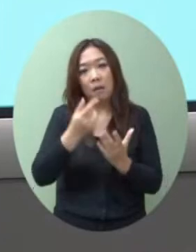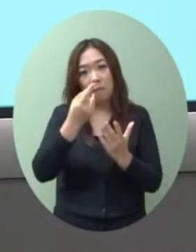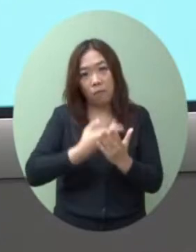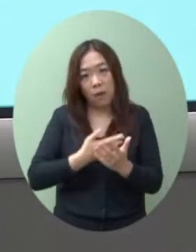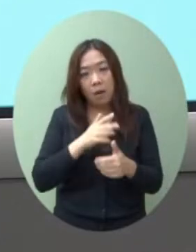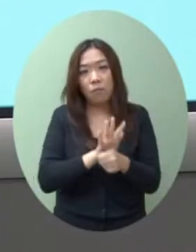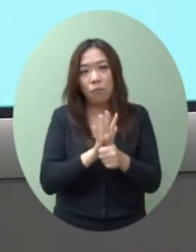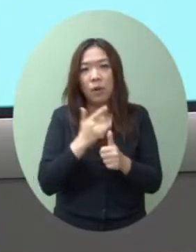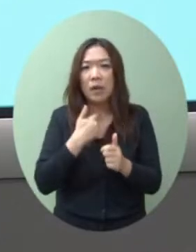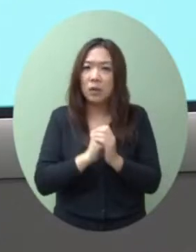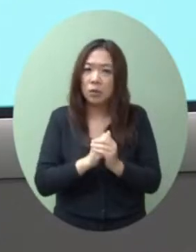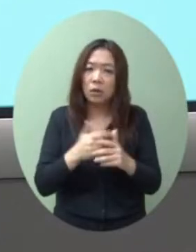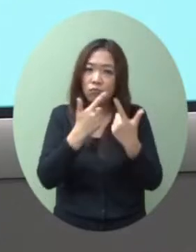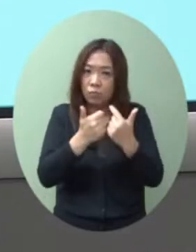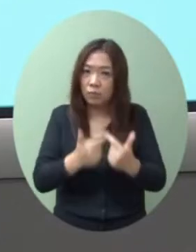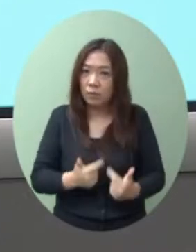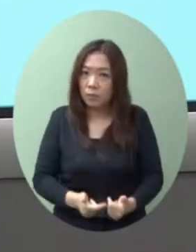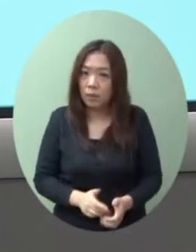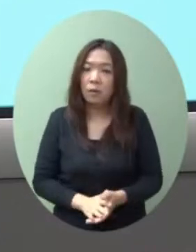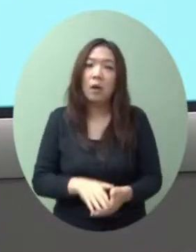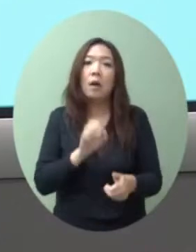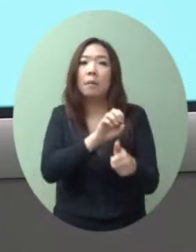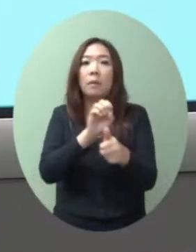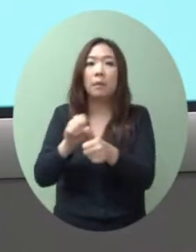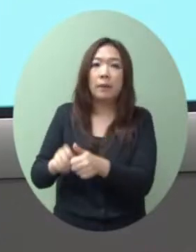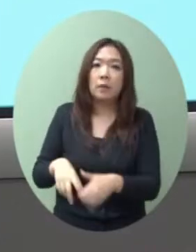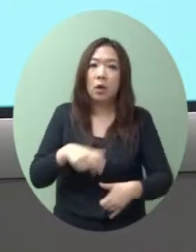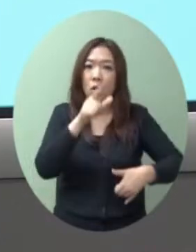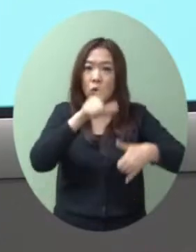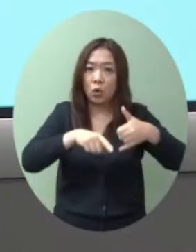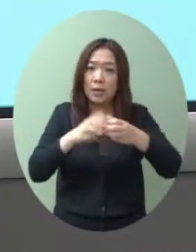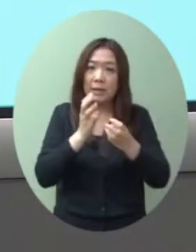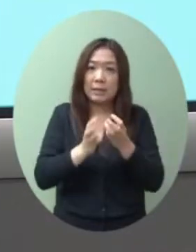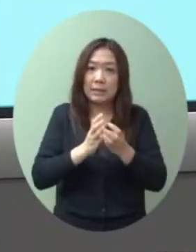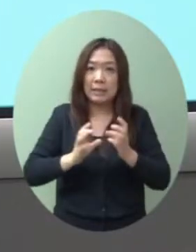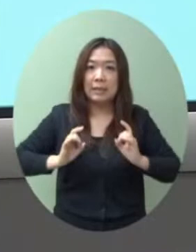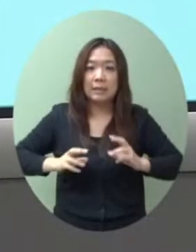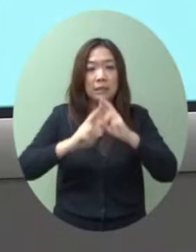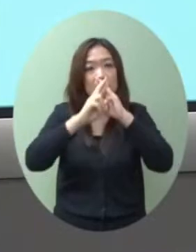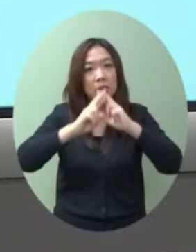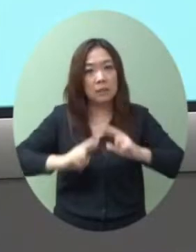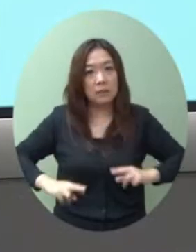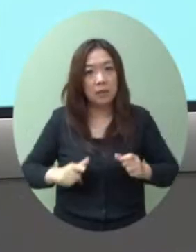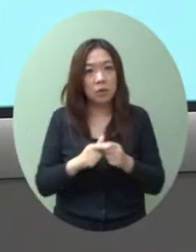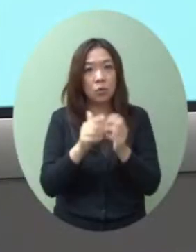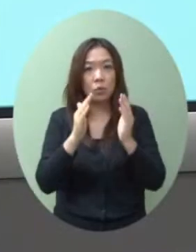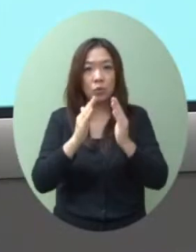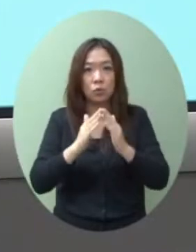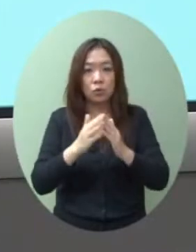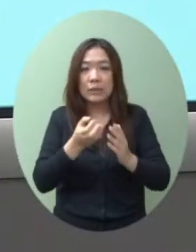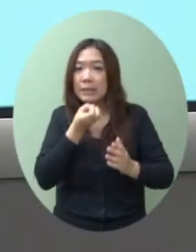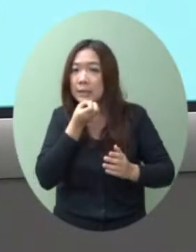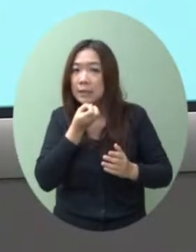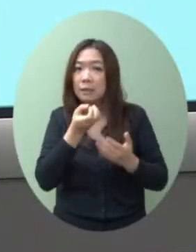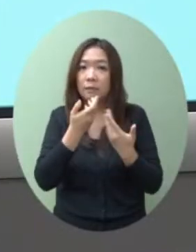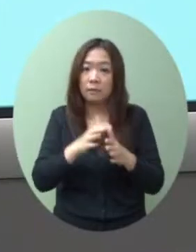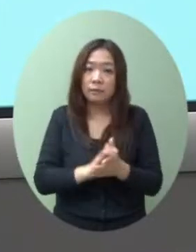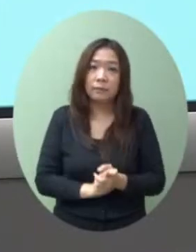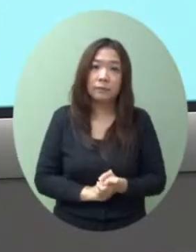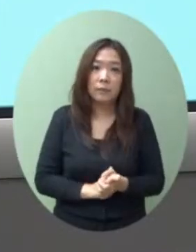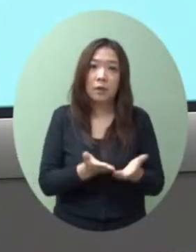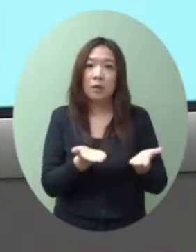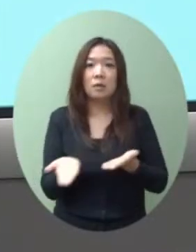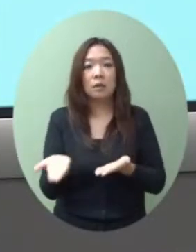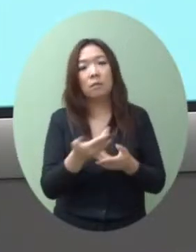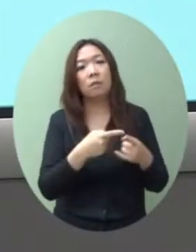requirements under the law and the government's guidelines, and also security. And also, we have taken the views of public